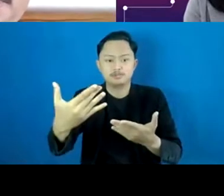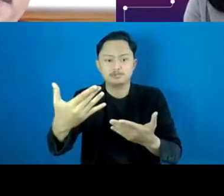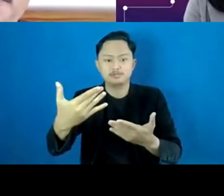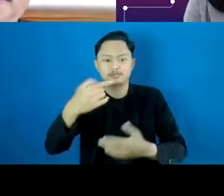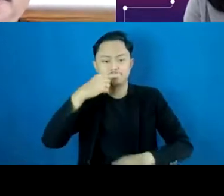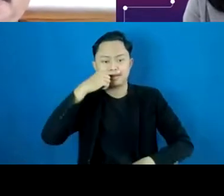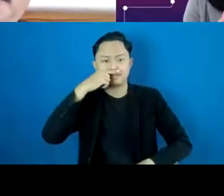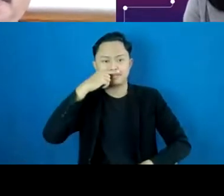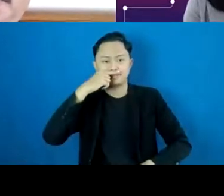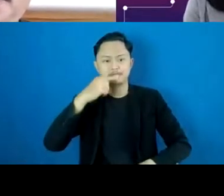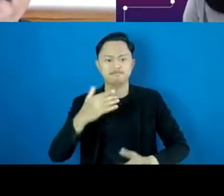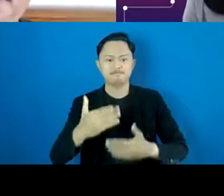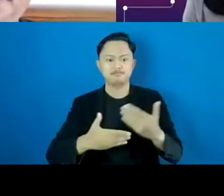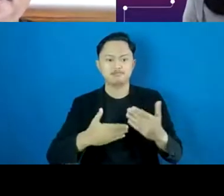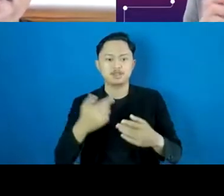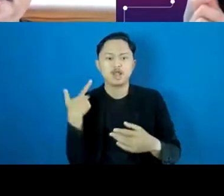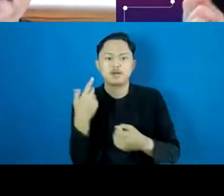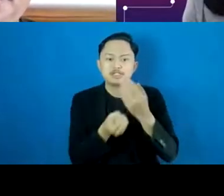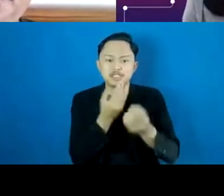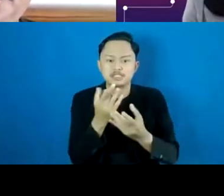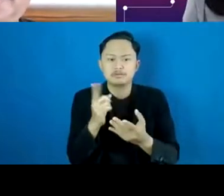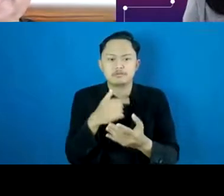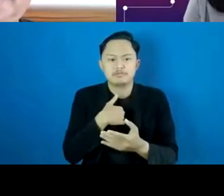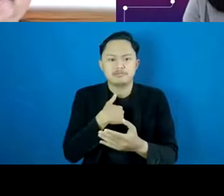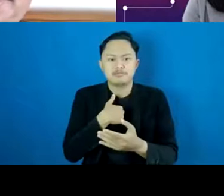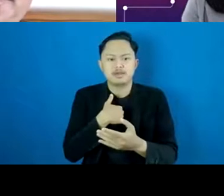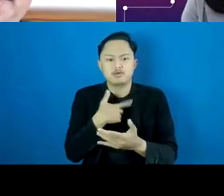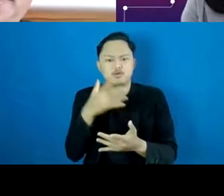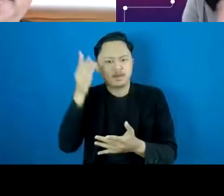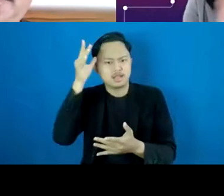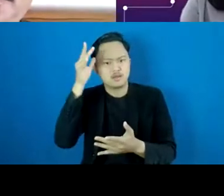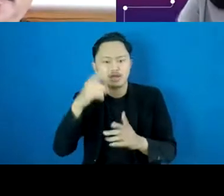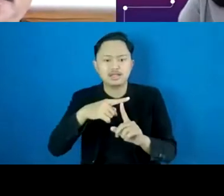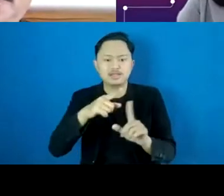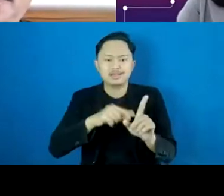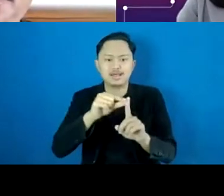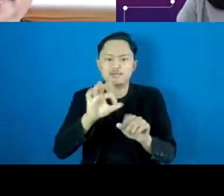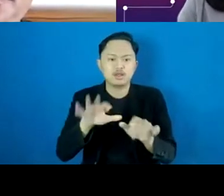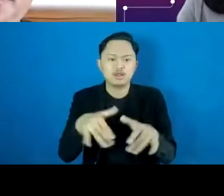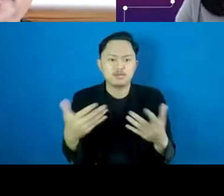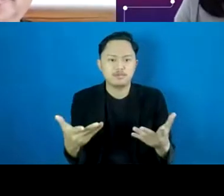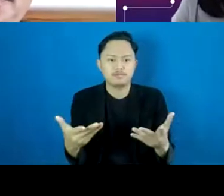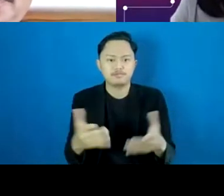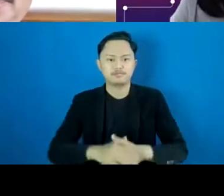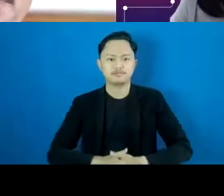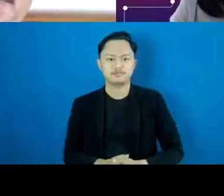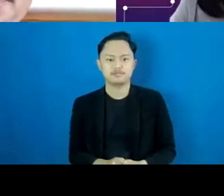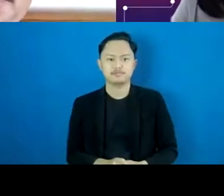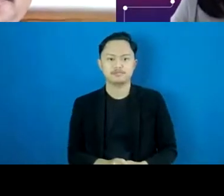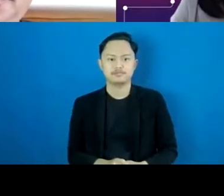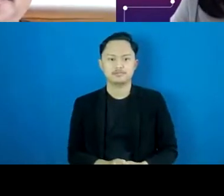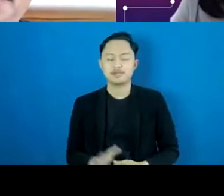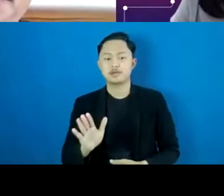Please do answer for us, and please explain to us, because I'm afraid if there are any typos in the chat box. Please do. No issue. Thank